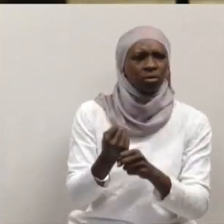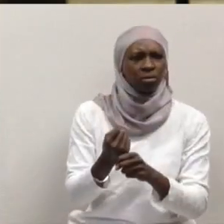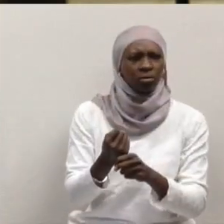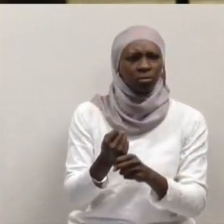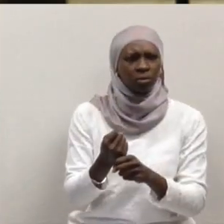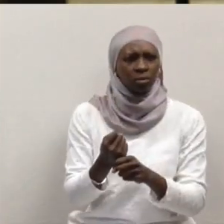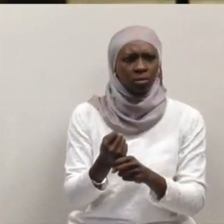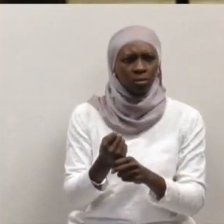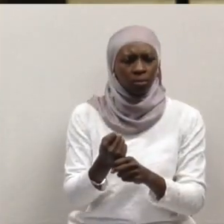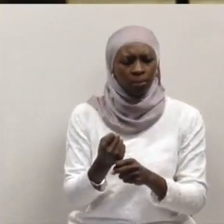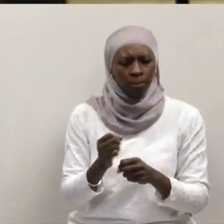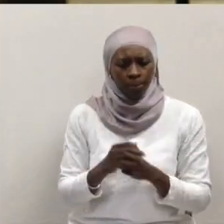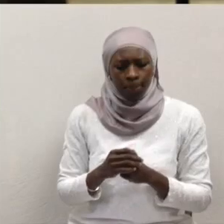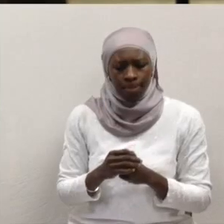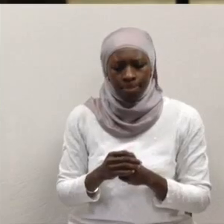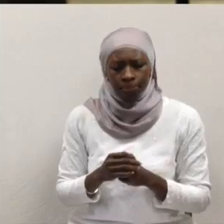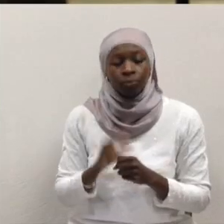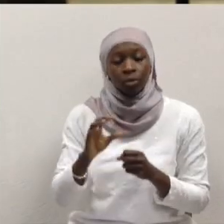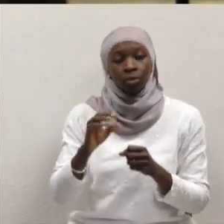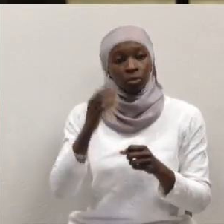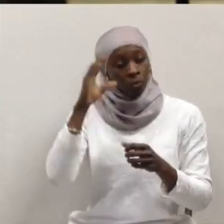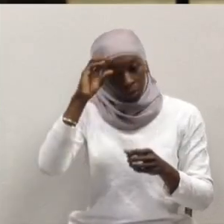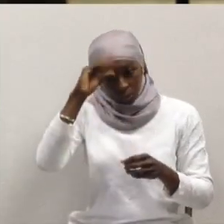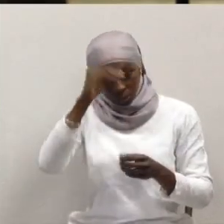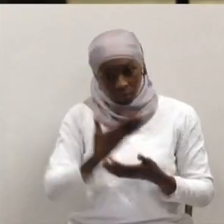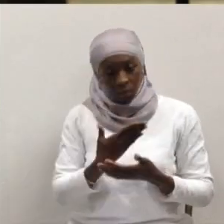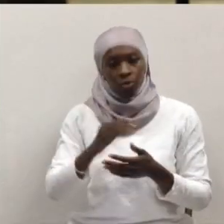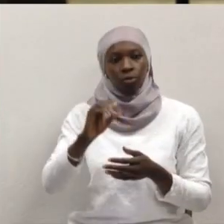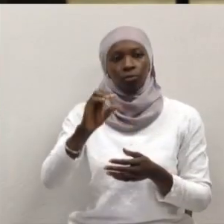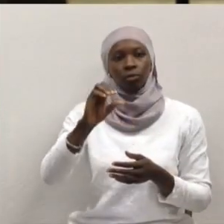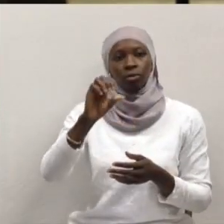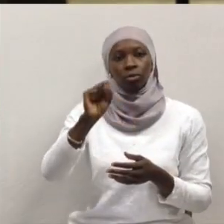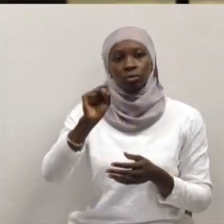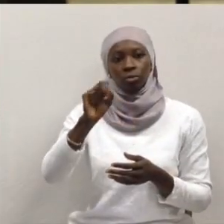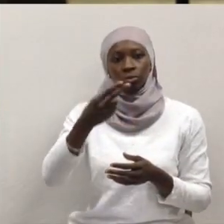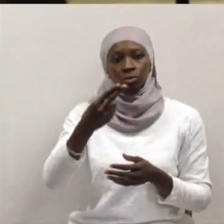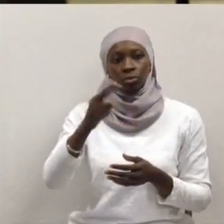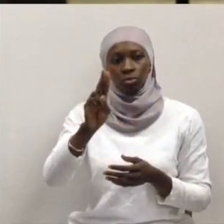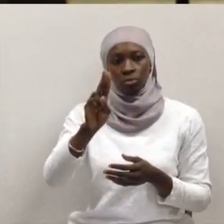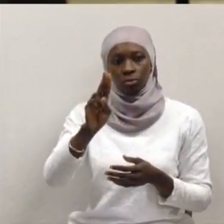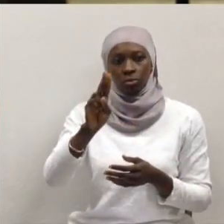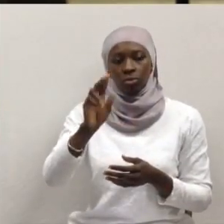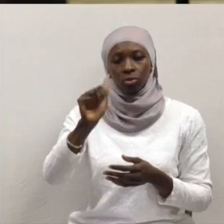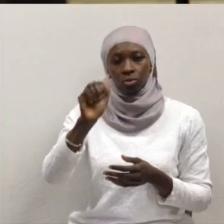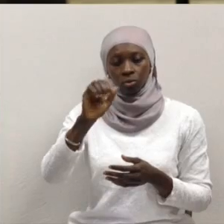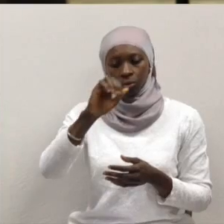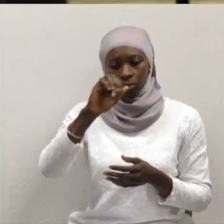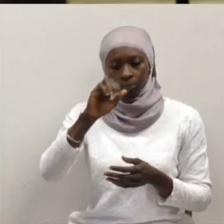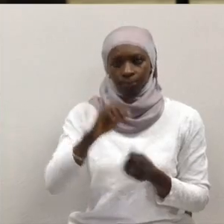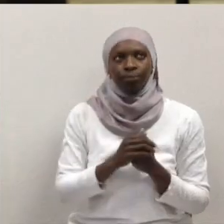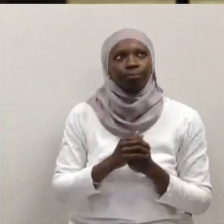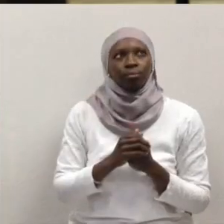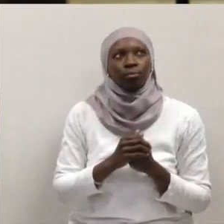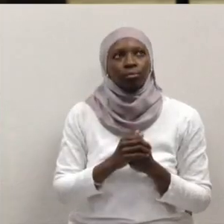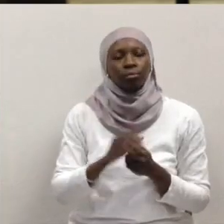the son of Suhail ibn Amr, the pagan negotiator, came by to announce his Islam to the